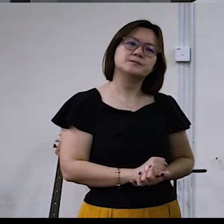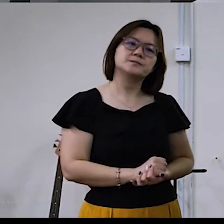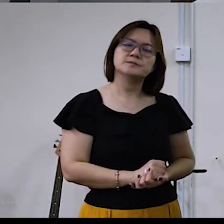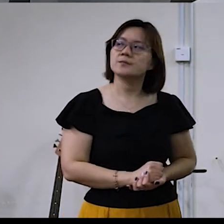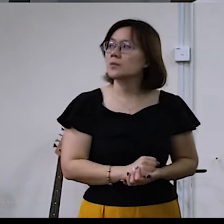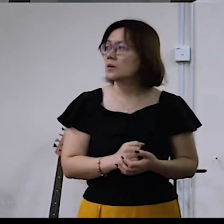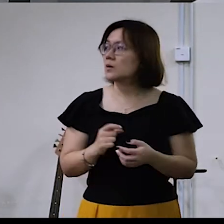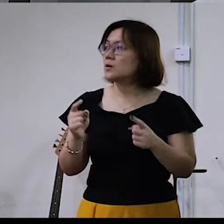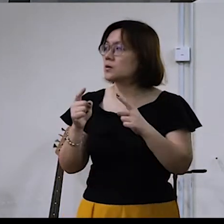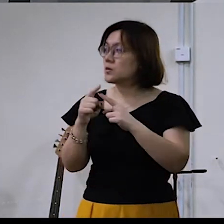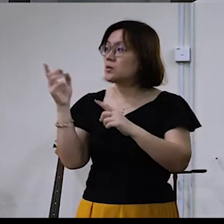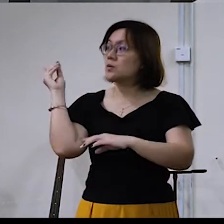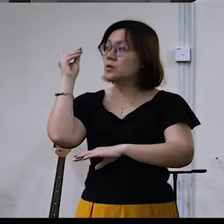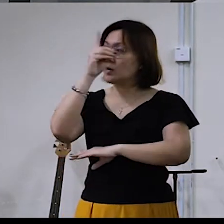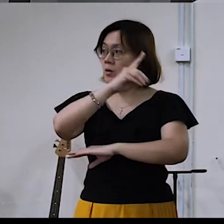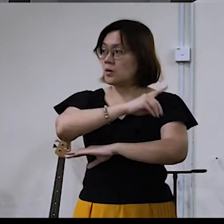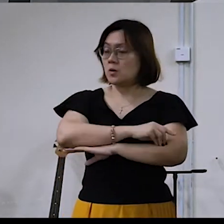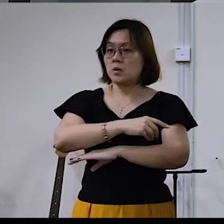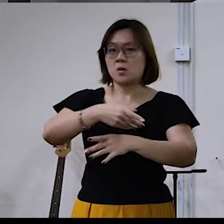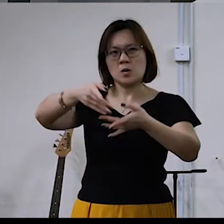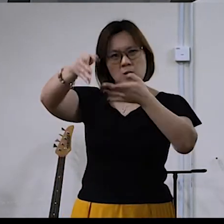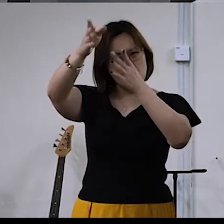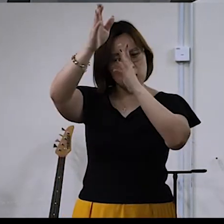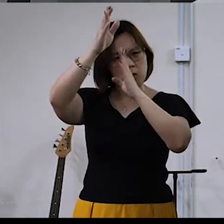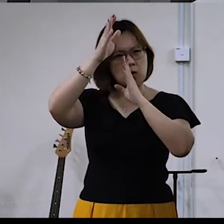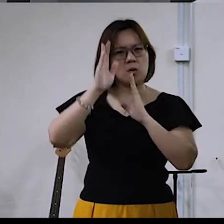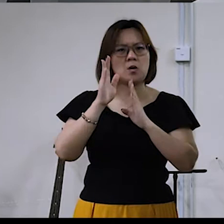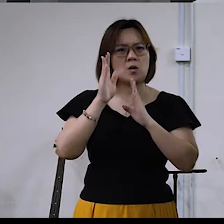God reminded me again this week when I was in Kota Kinabalu.